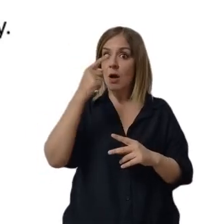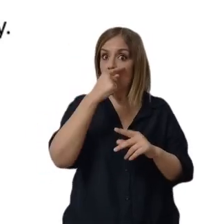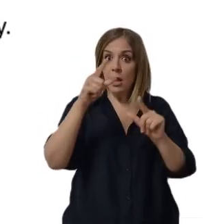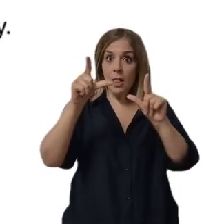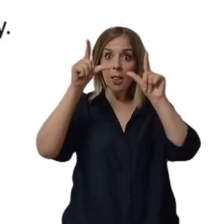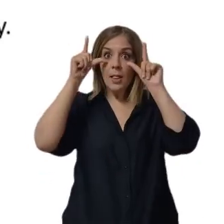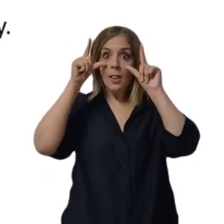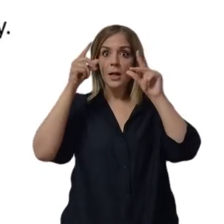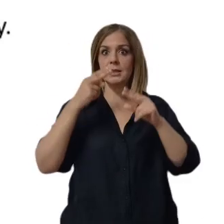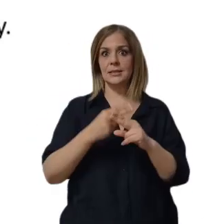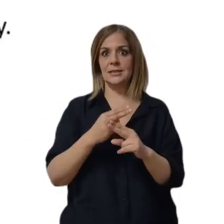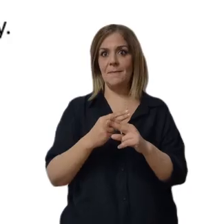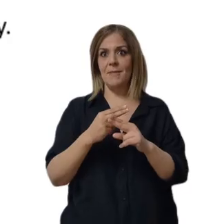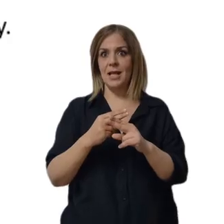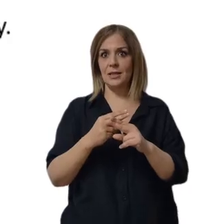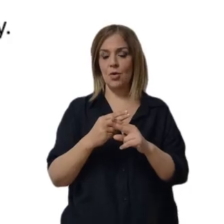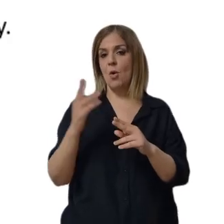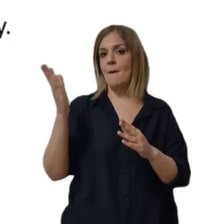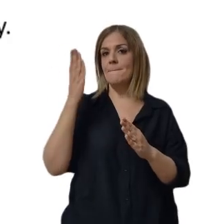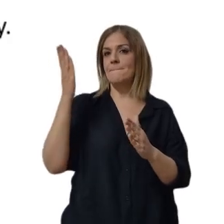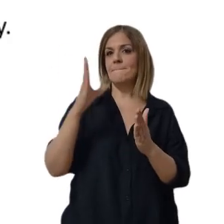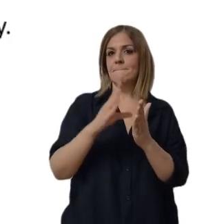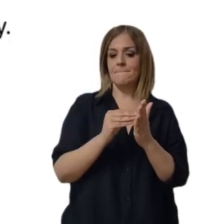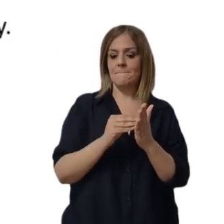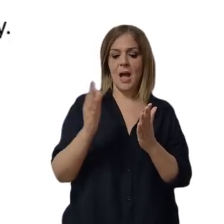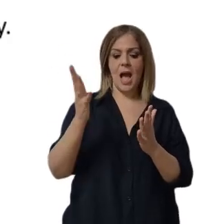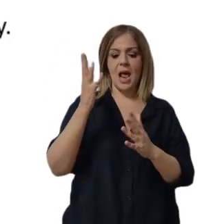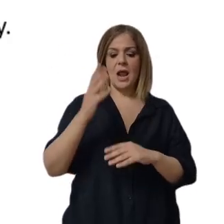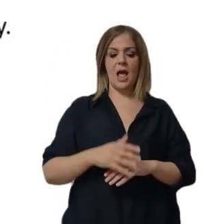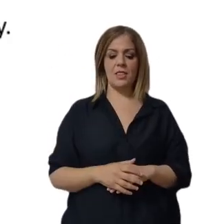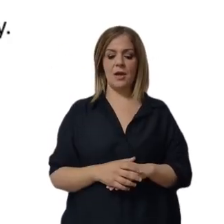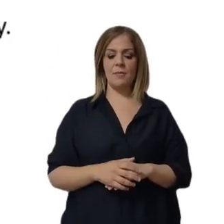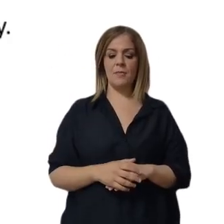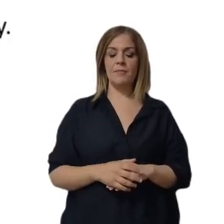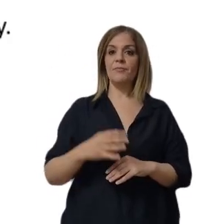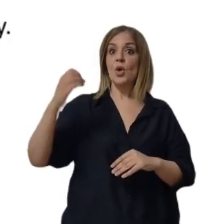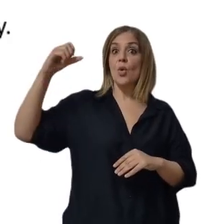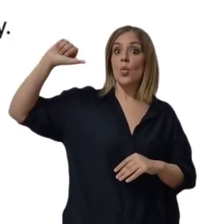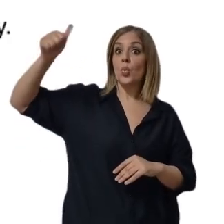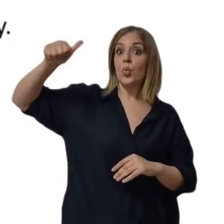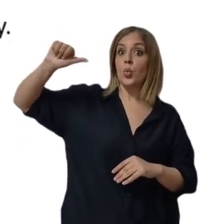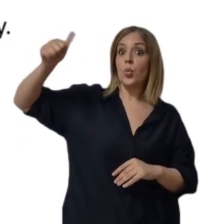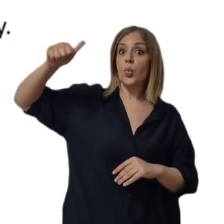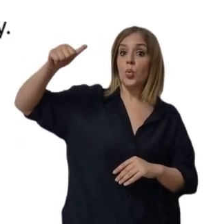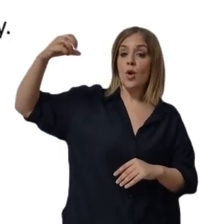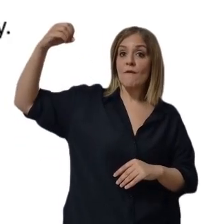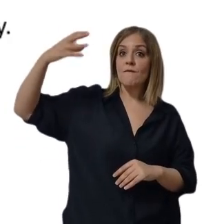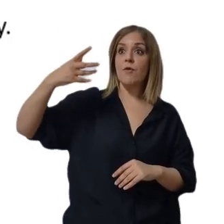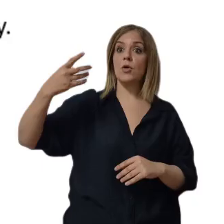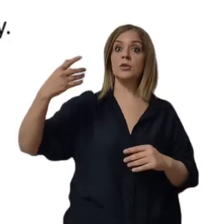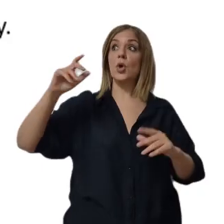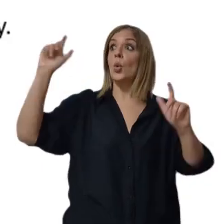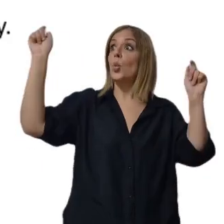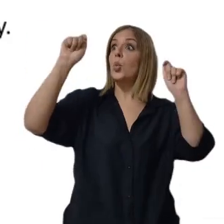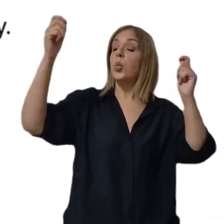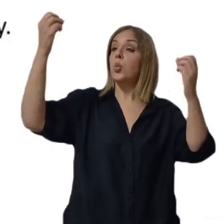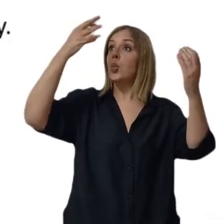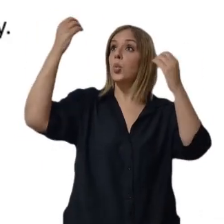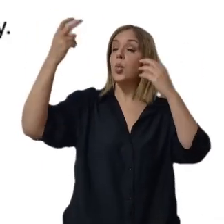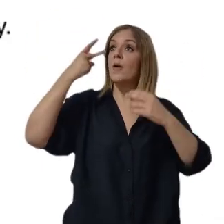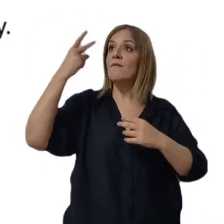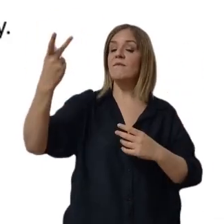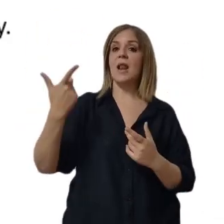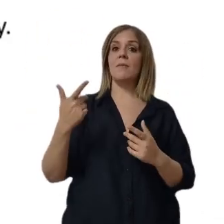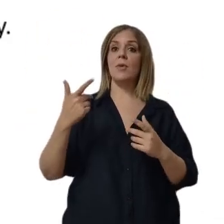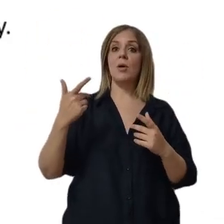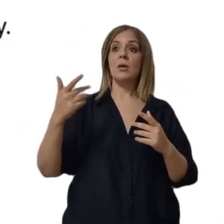are important. So, for example, use flashing lights or visual alarms. Have a